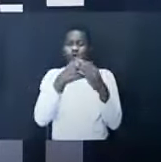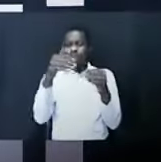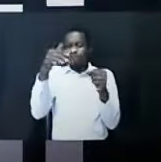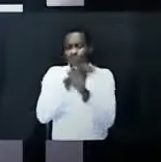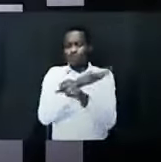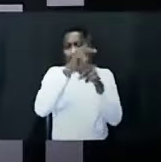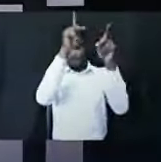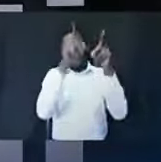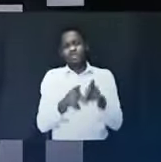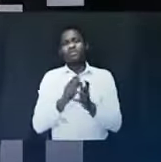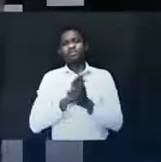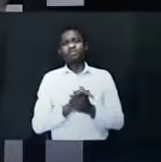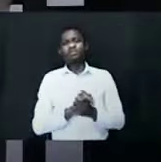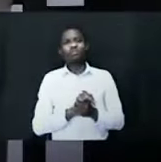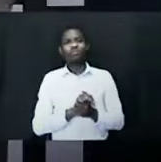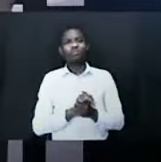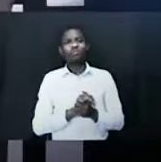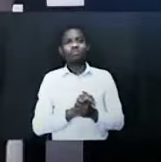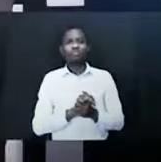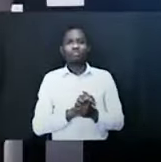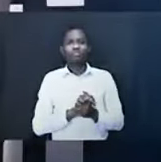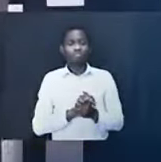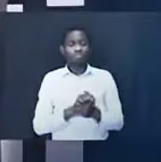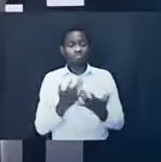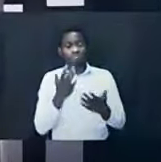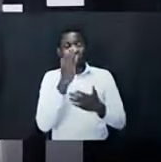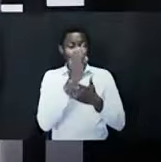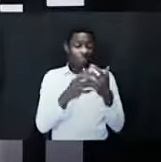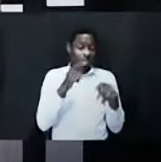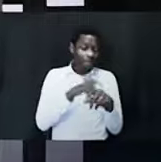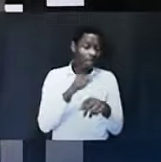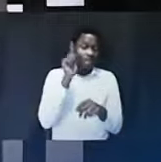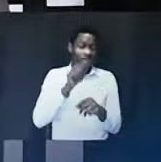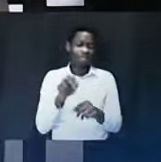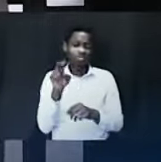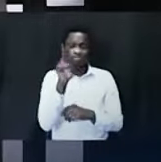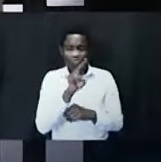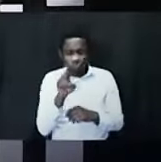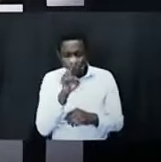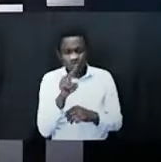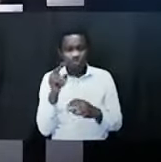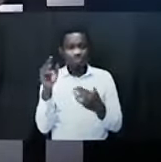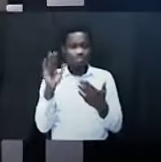Several including modeling and music. We